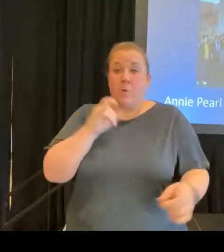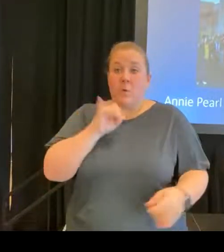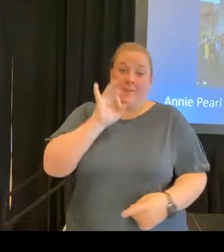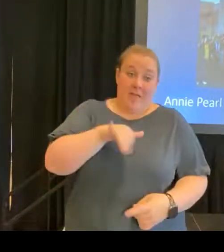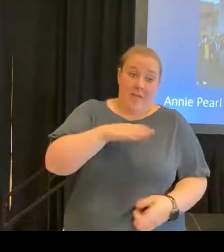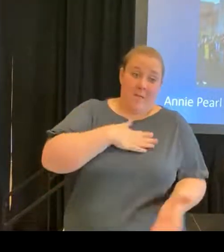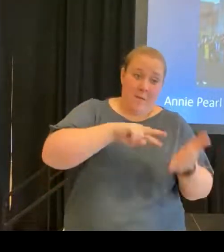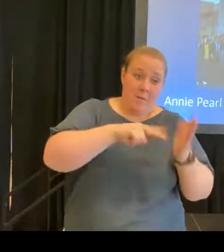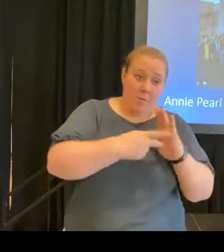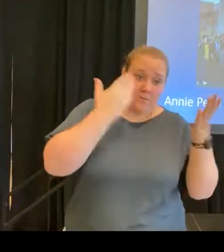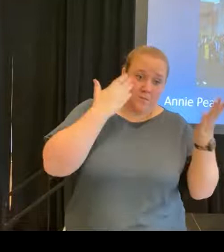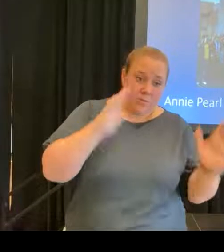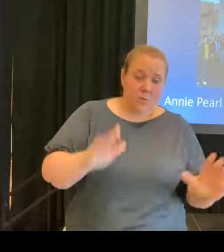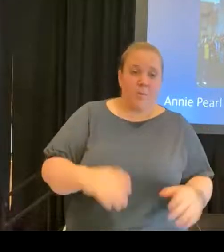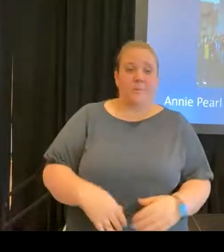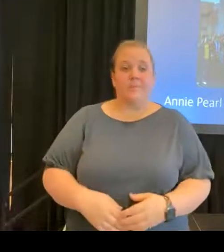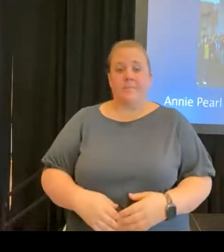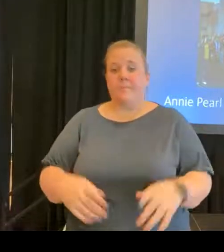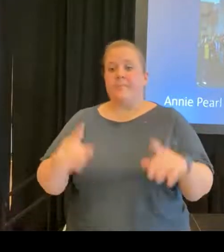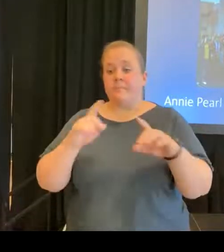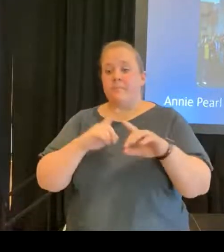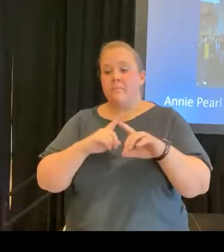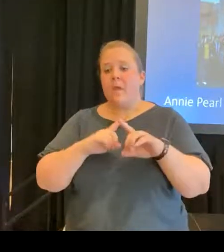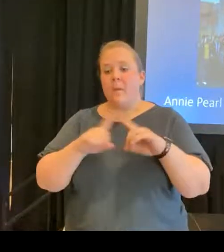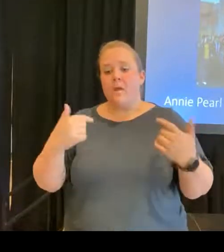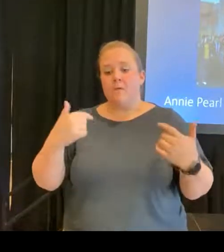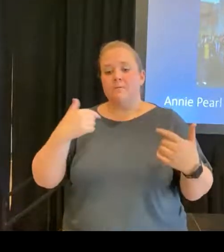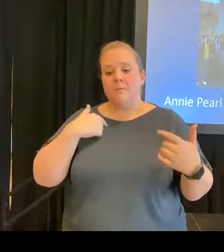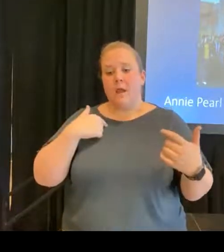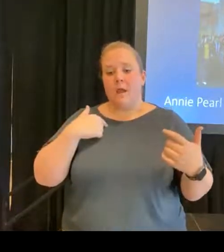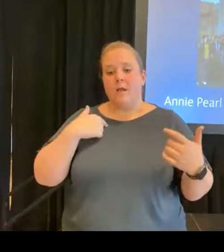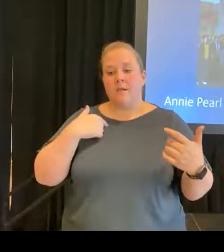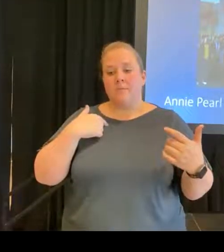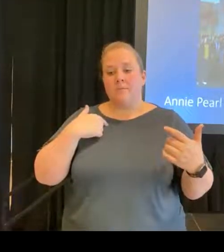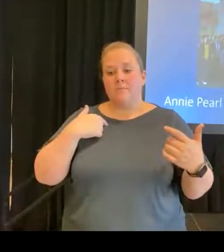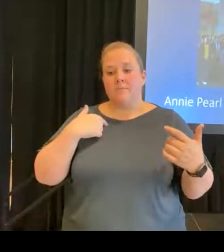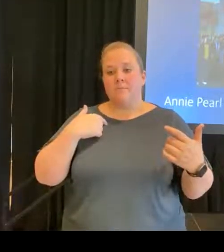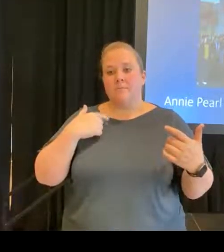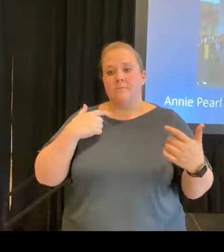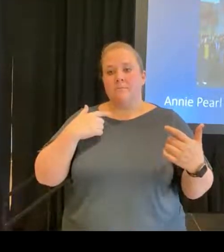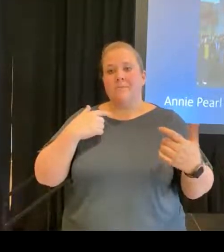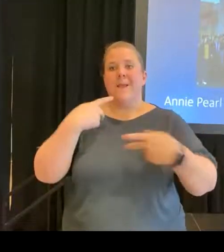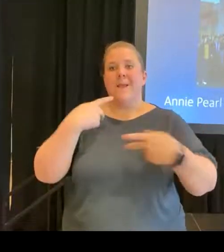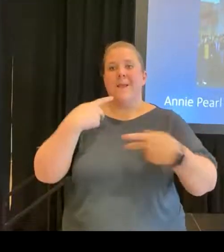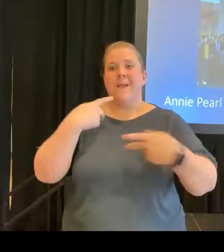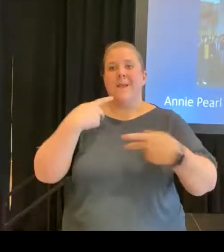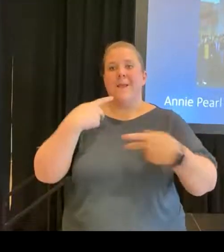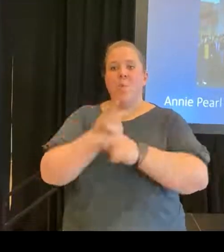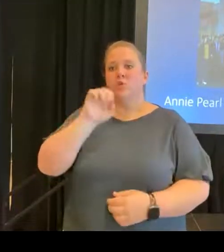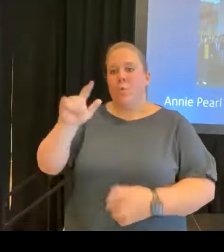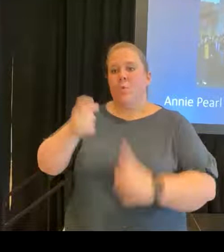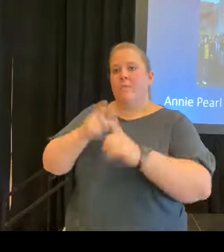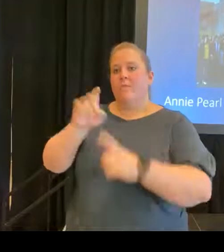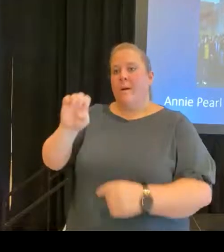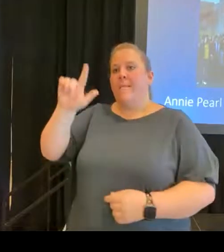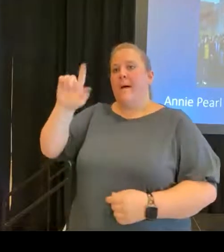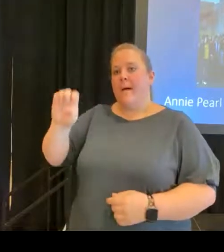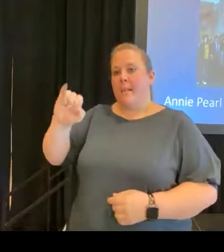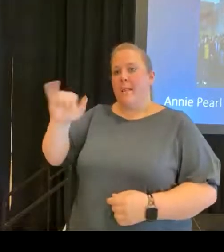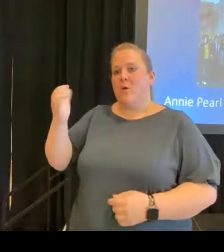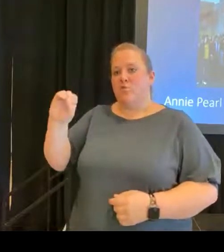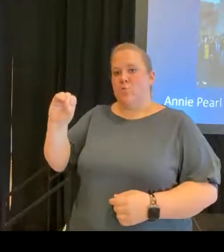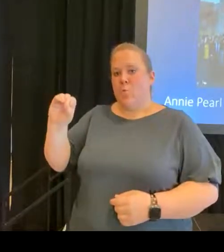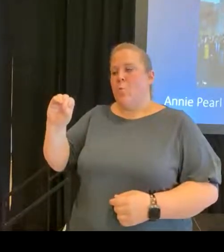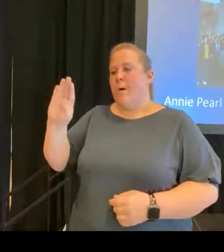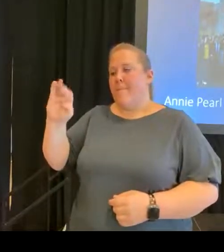purpose, but I'm a product and a tool of Ella Joe Baker.